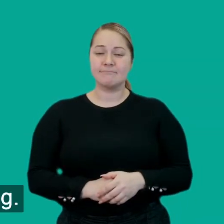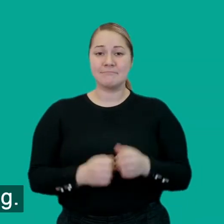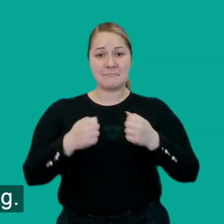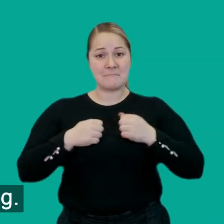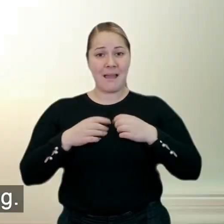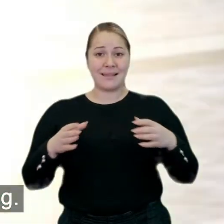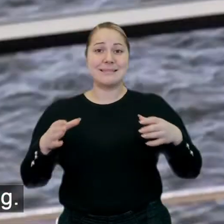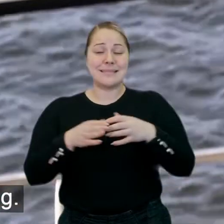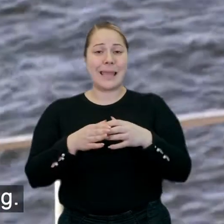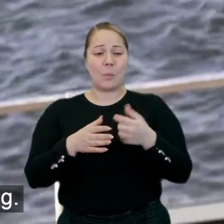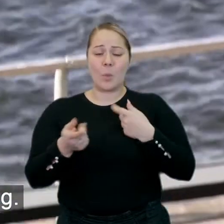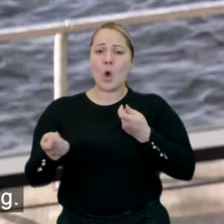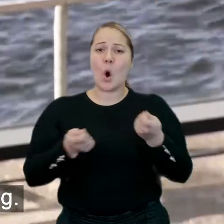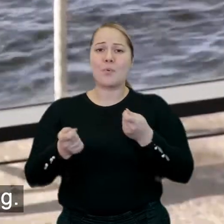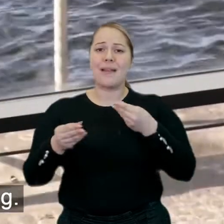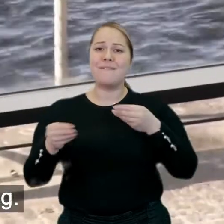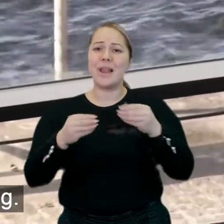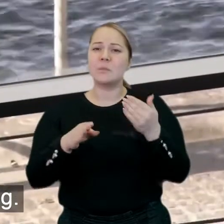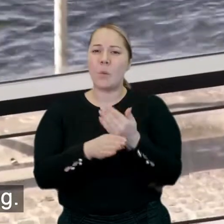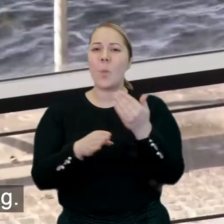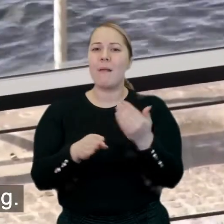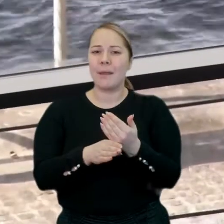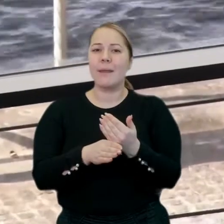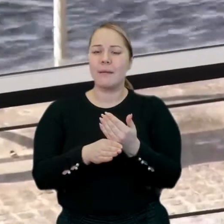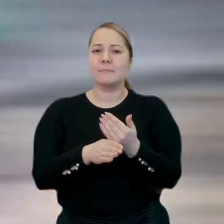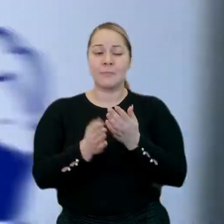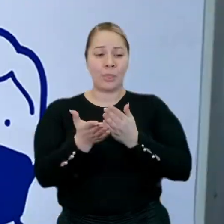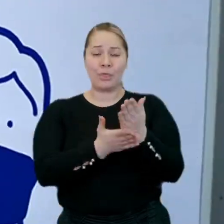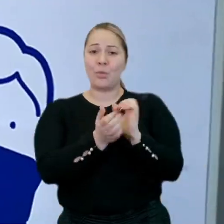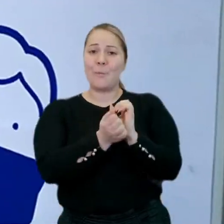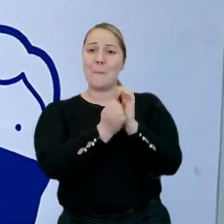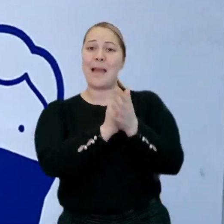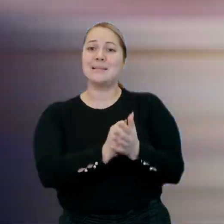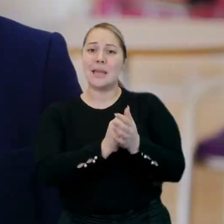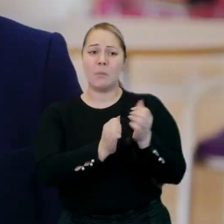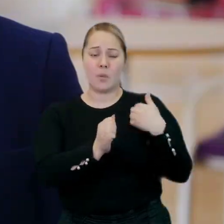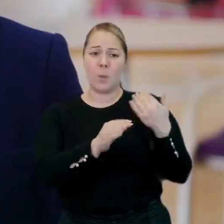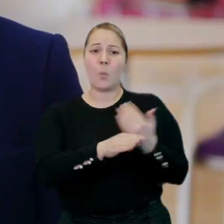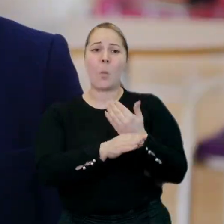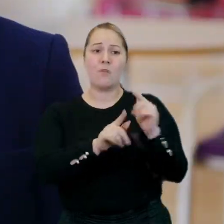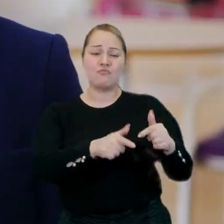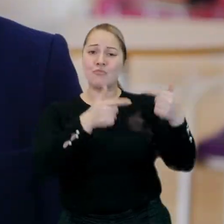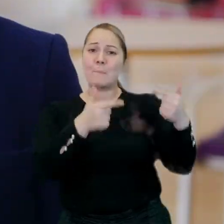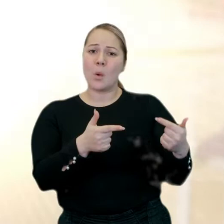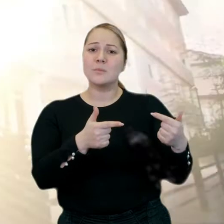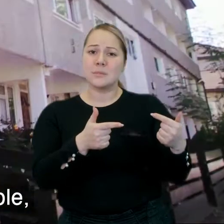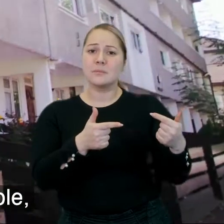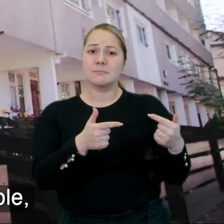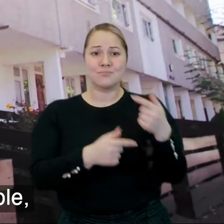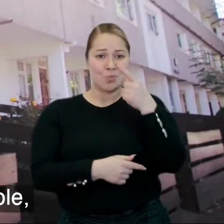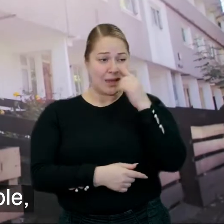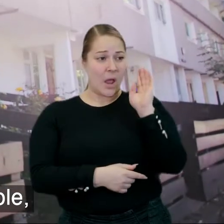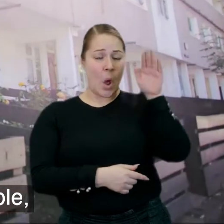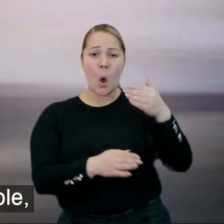In my team, we operate flexible working. With the pandemic, we're still working remotely. You can